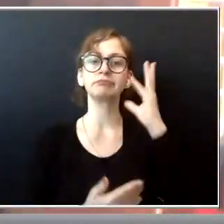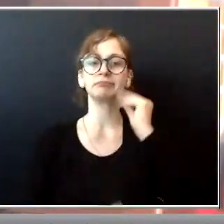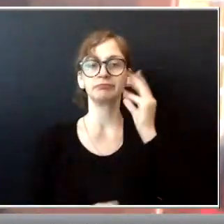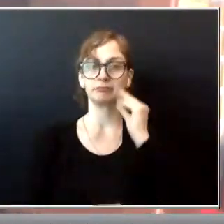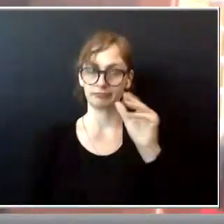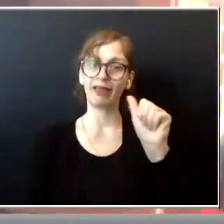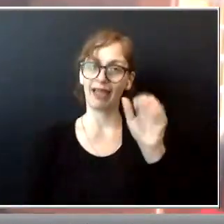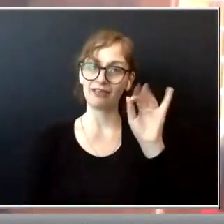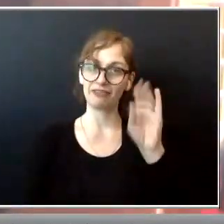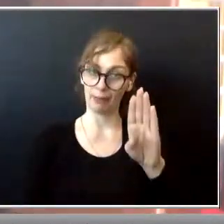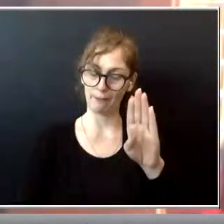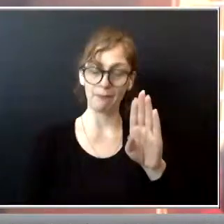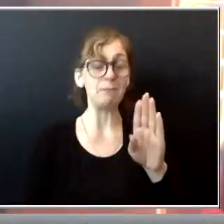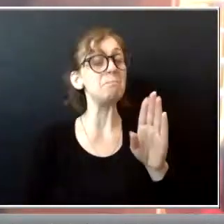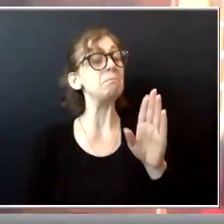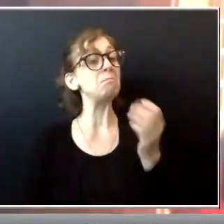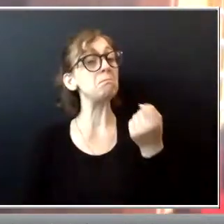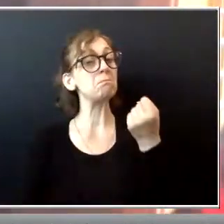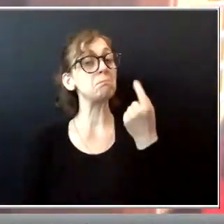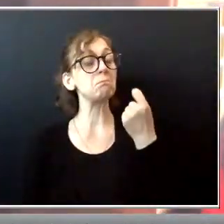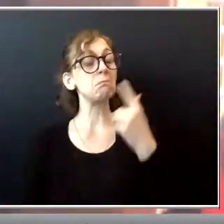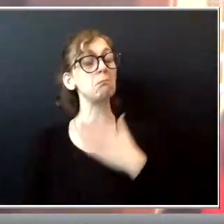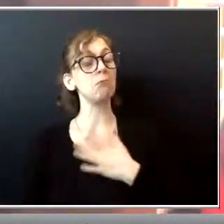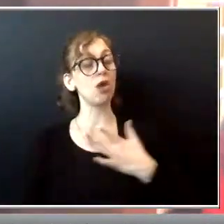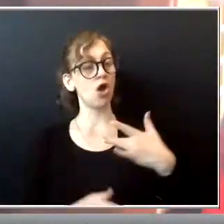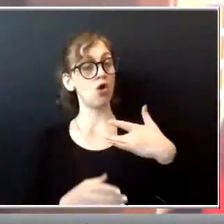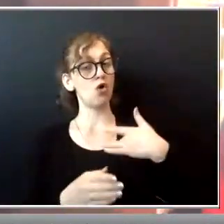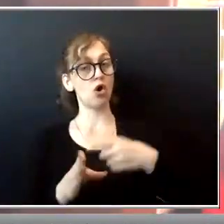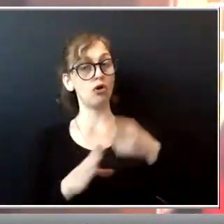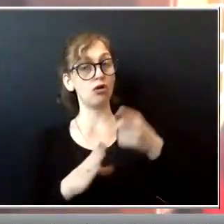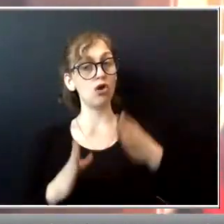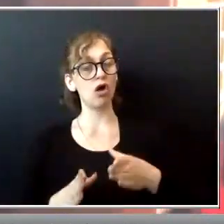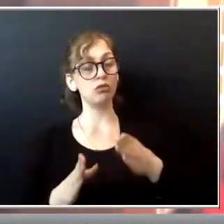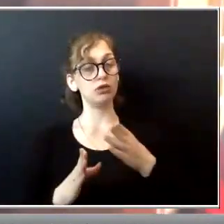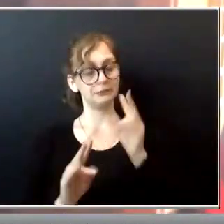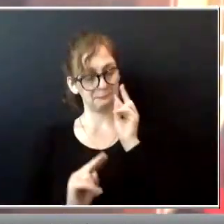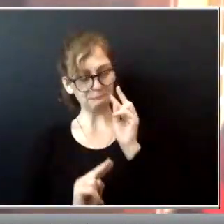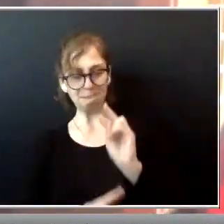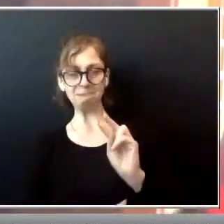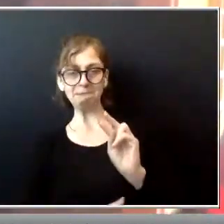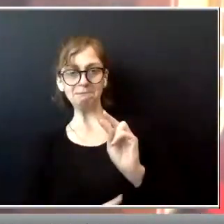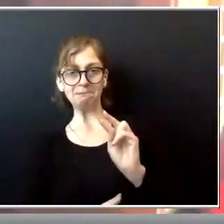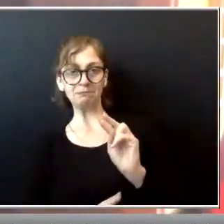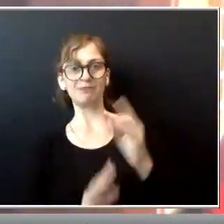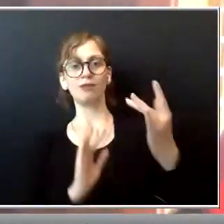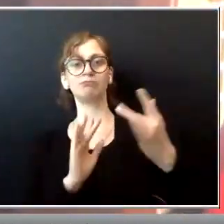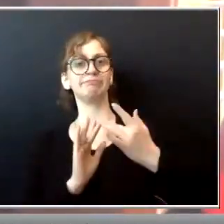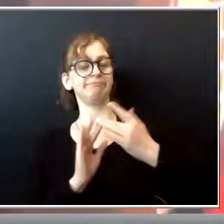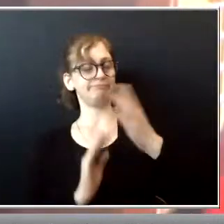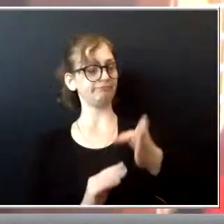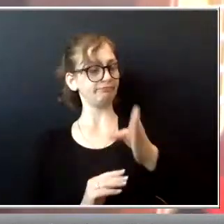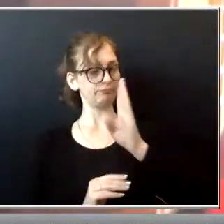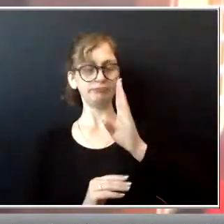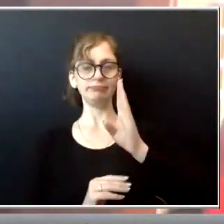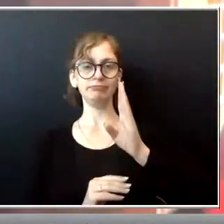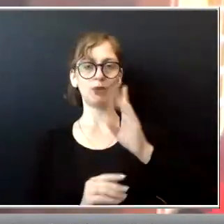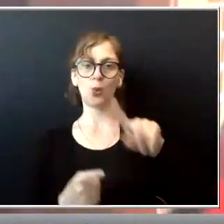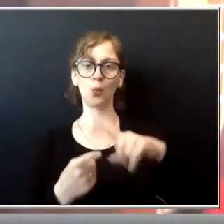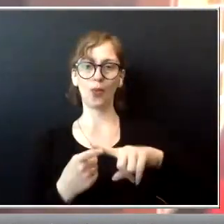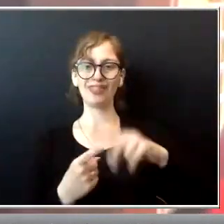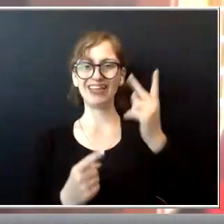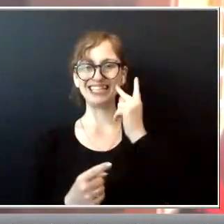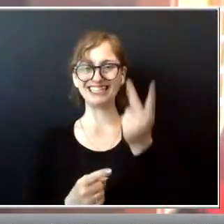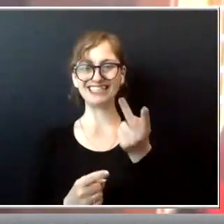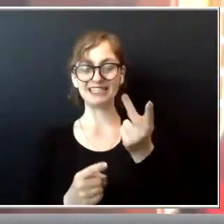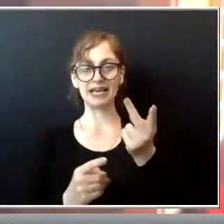my cardiologist keeps a close watch on that and, in fact, contacts me directly when they see a flare